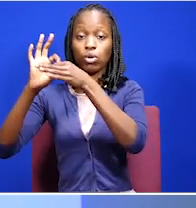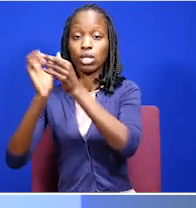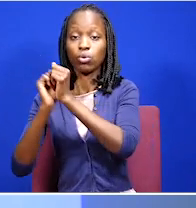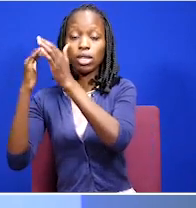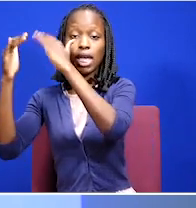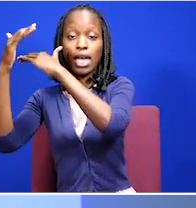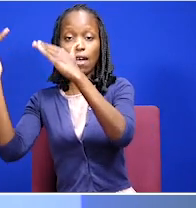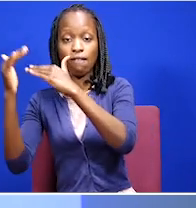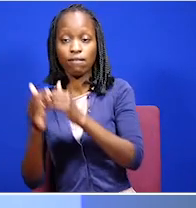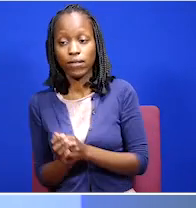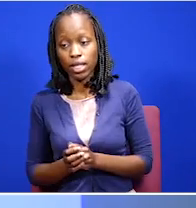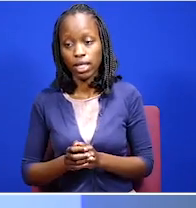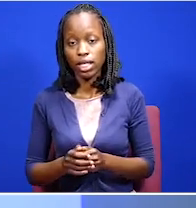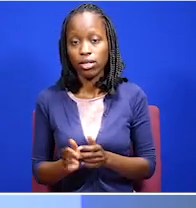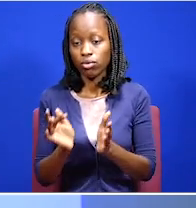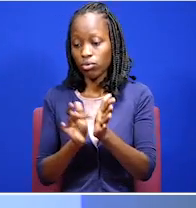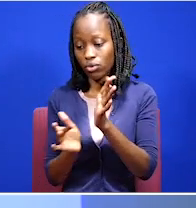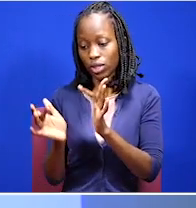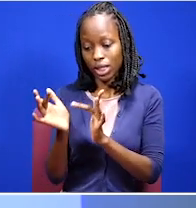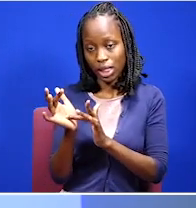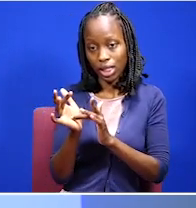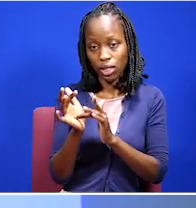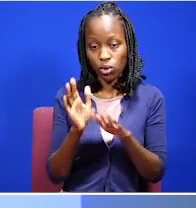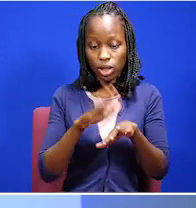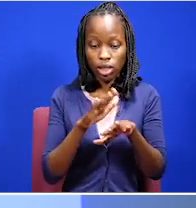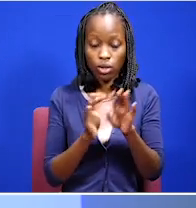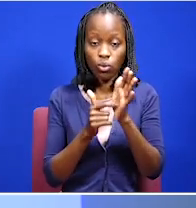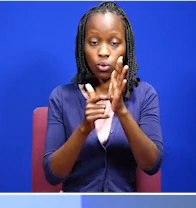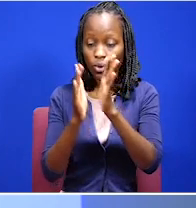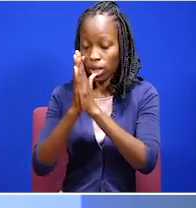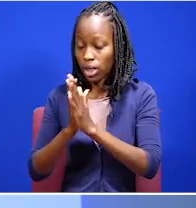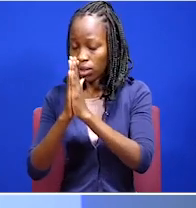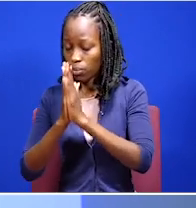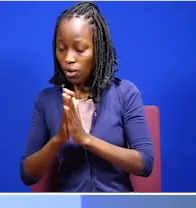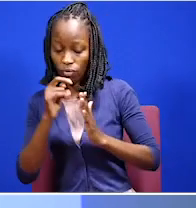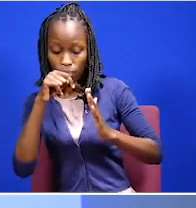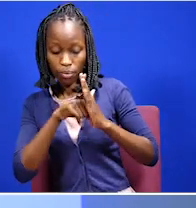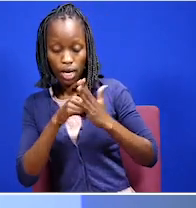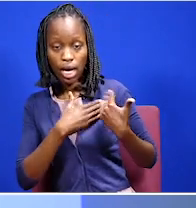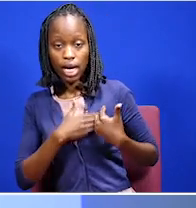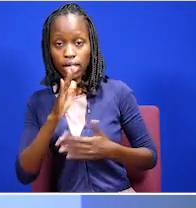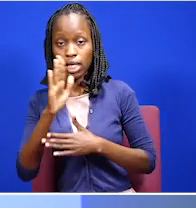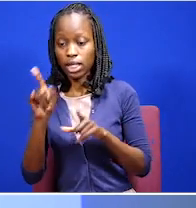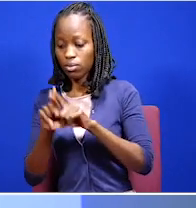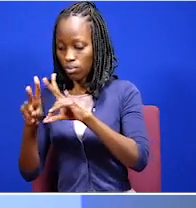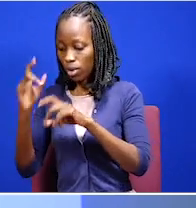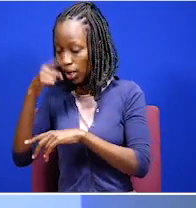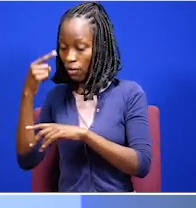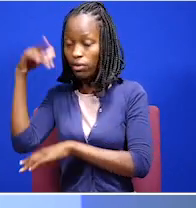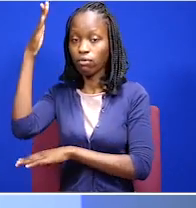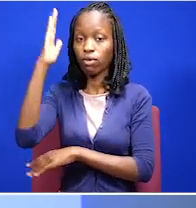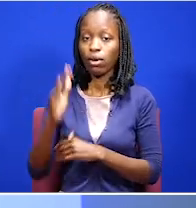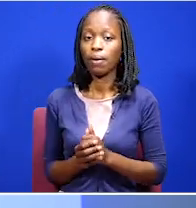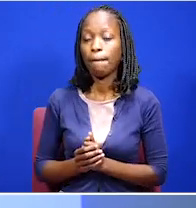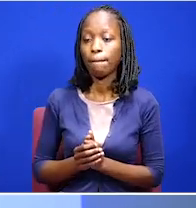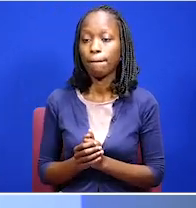must connect ourselves with heaven above. And he did by example. And he prayed earnestly.